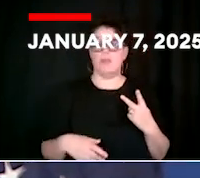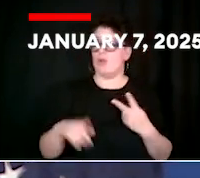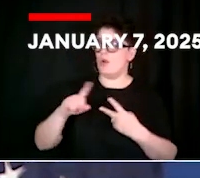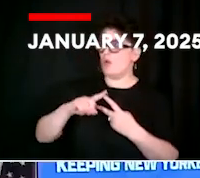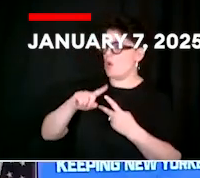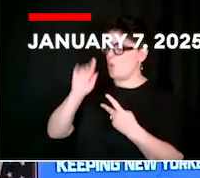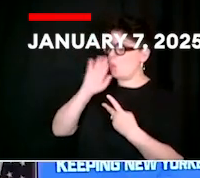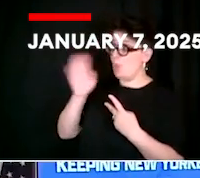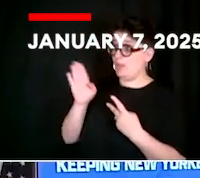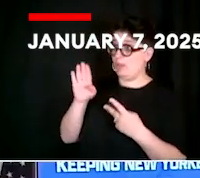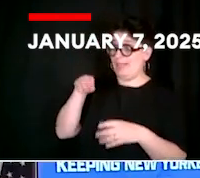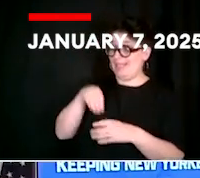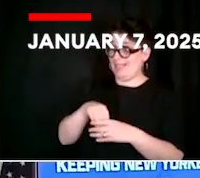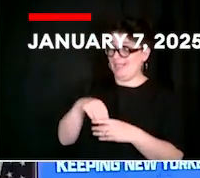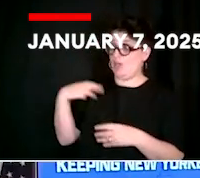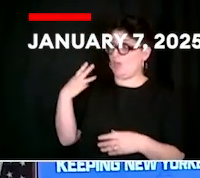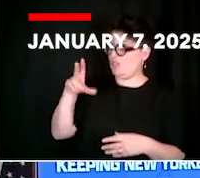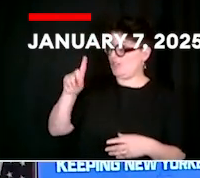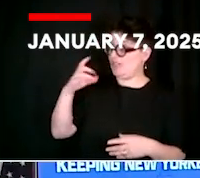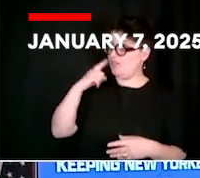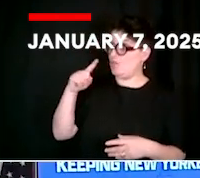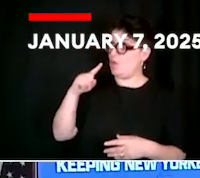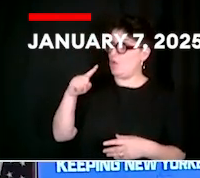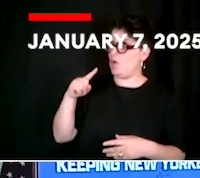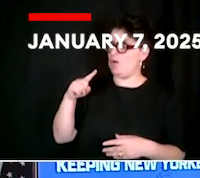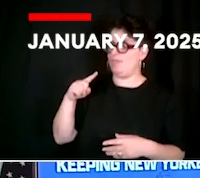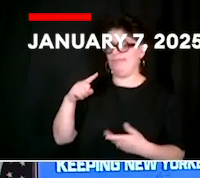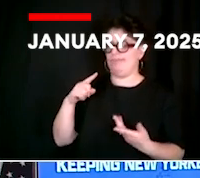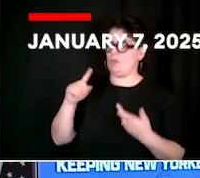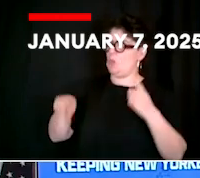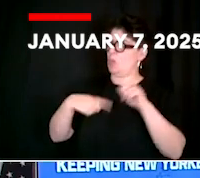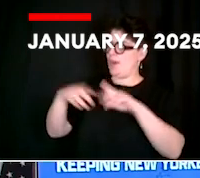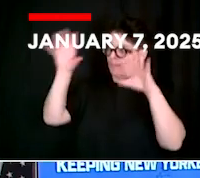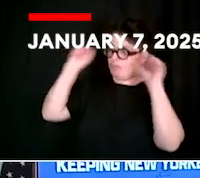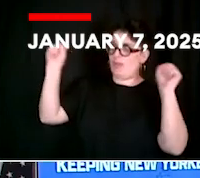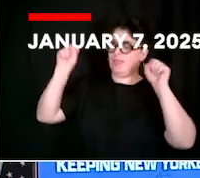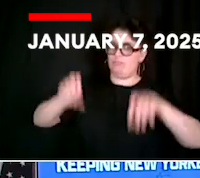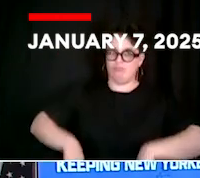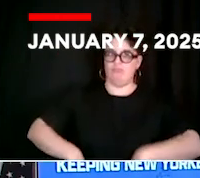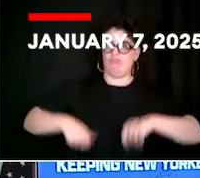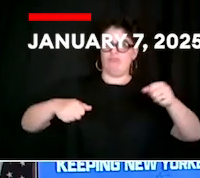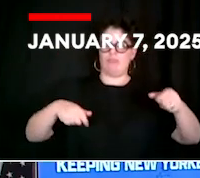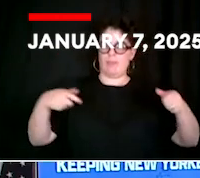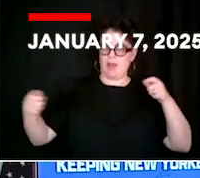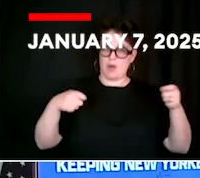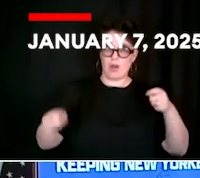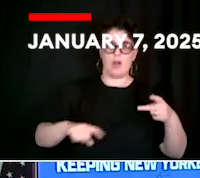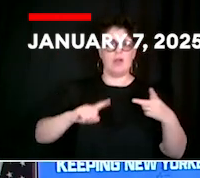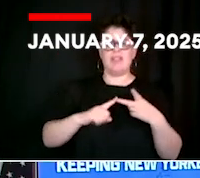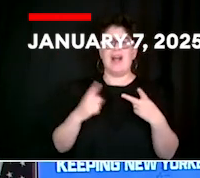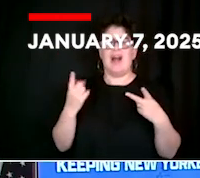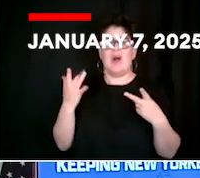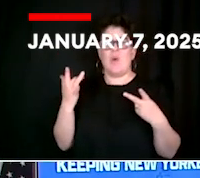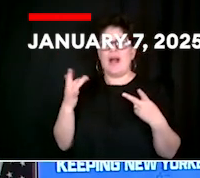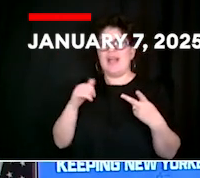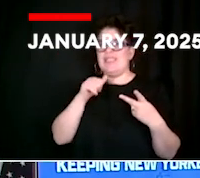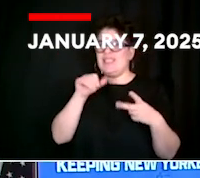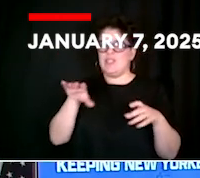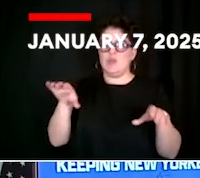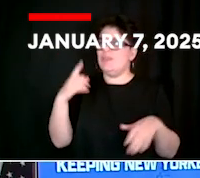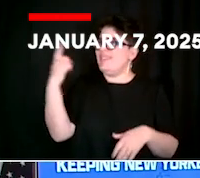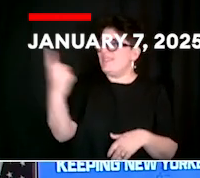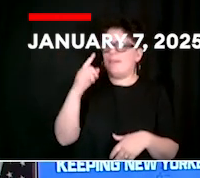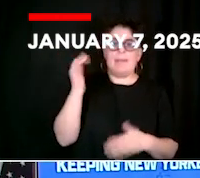the inauguration? Mm-hmm. And second, why didn't you do anything publicly on Sunday or Monday when it comes to congestion pricing, even just like an educational